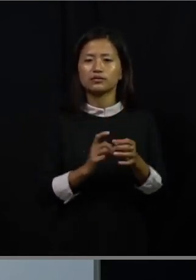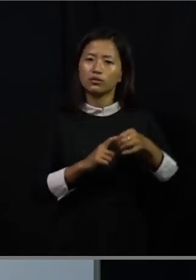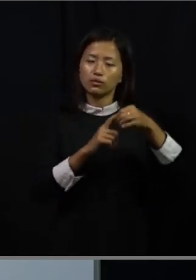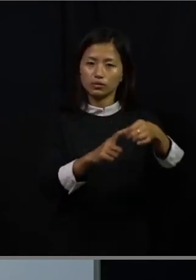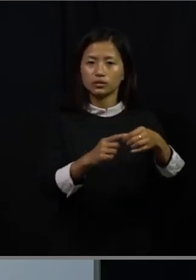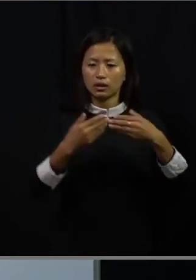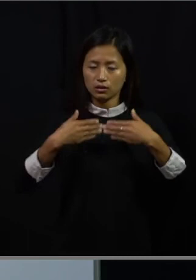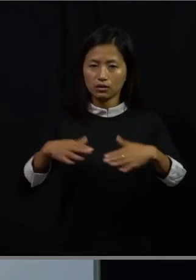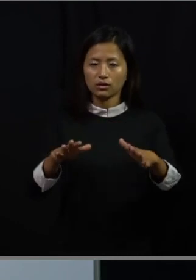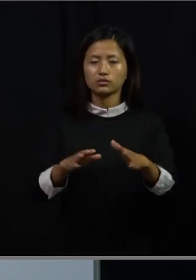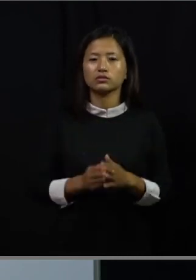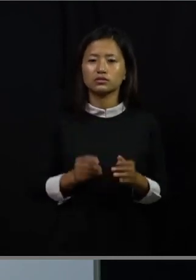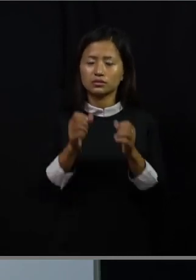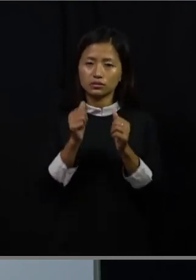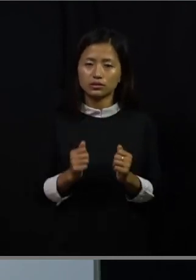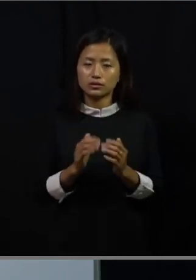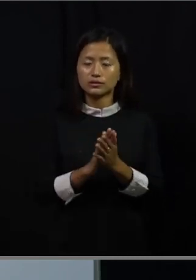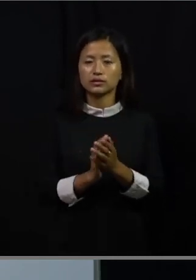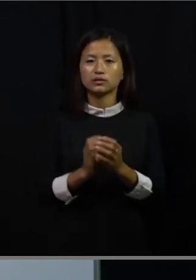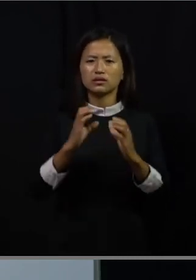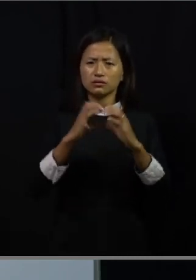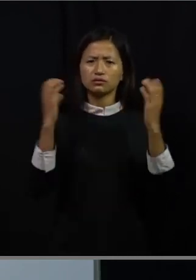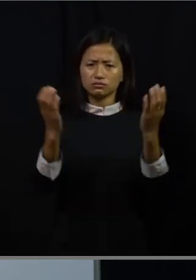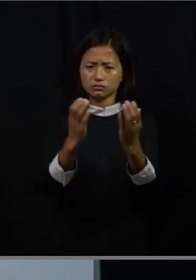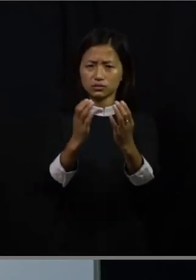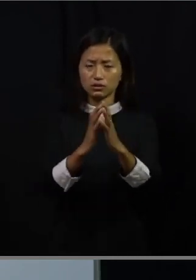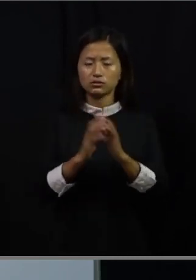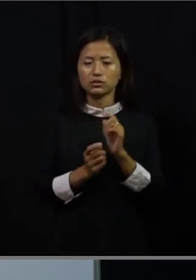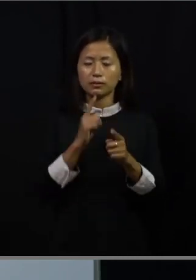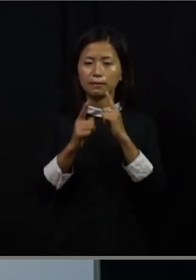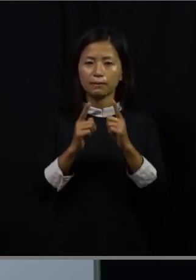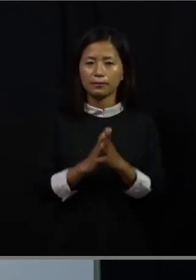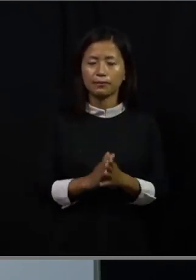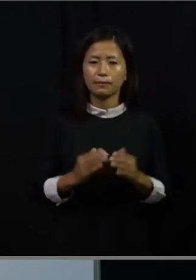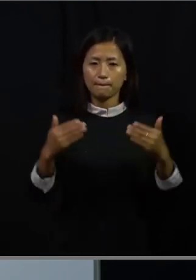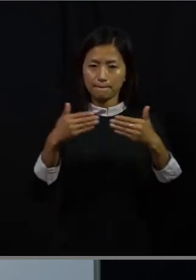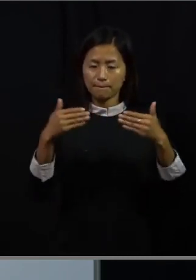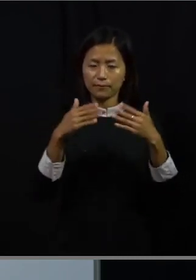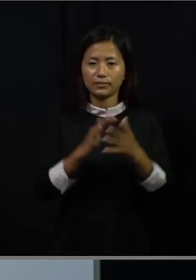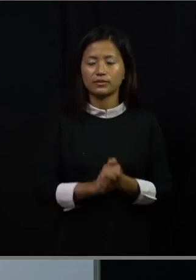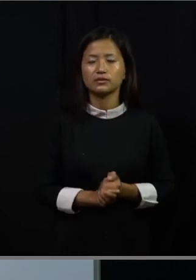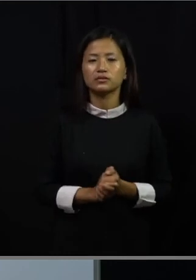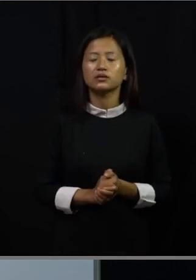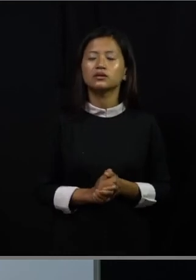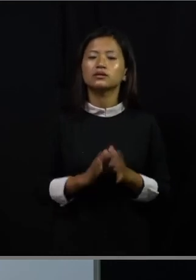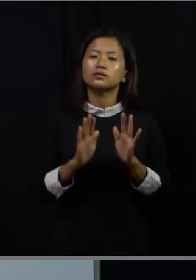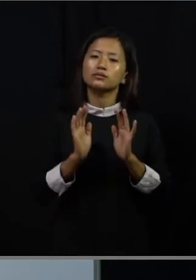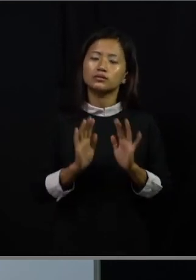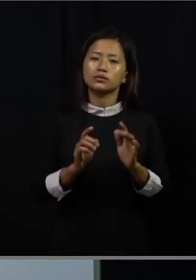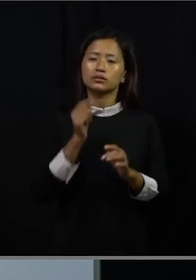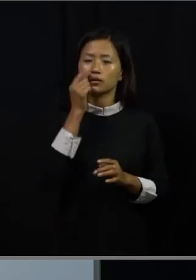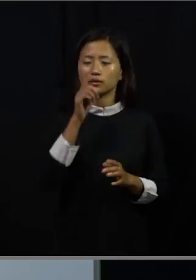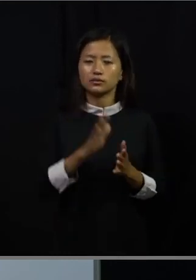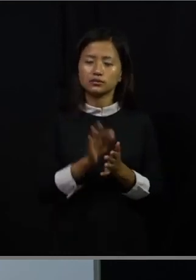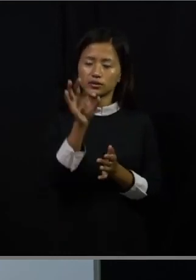questionnaires. Are you allowed to sit in the council meetings? Such questions which you want to ask, you ask them, and then they have to